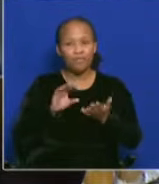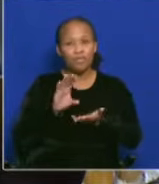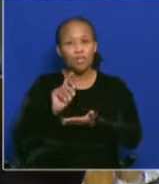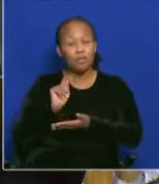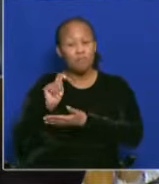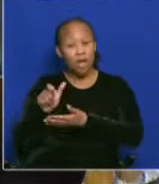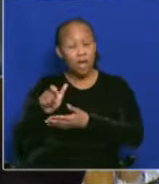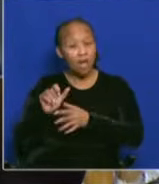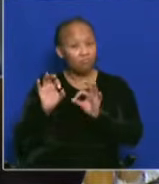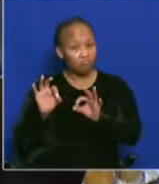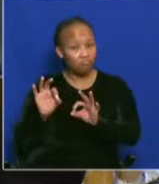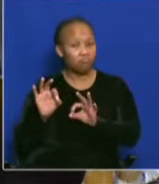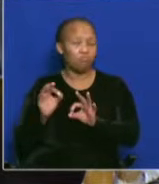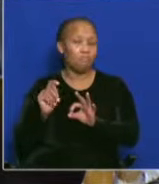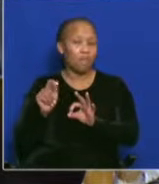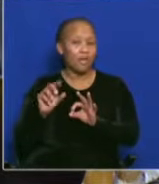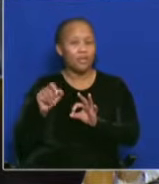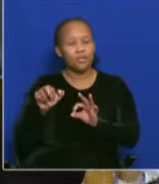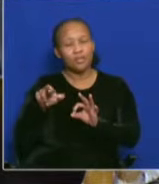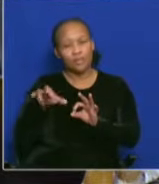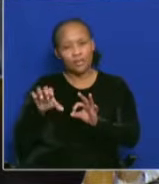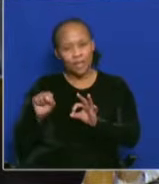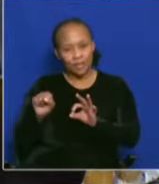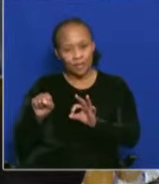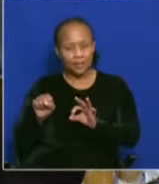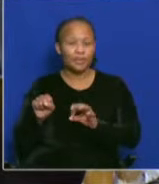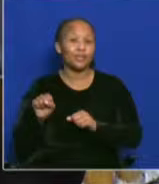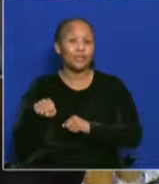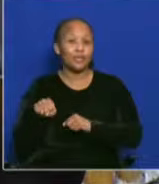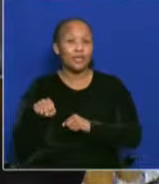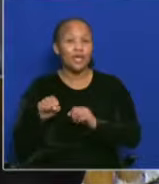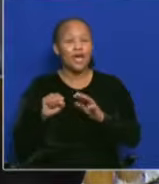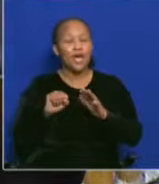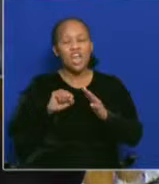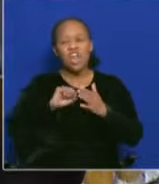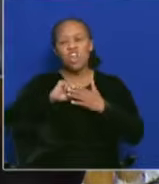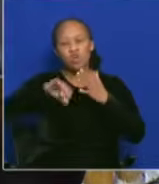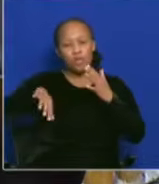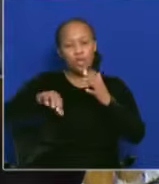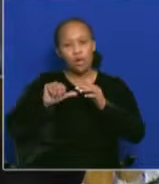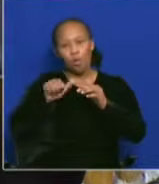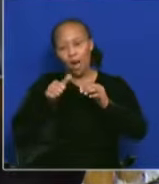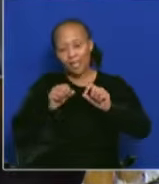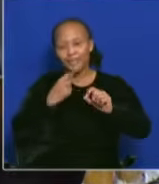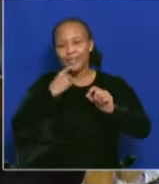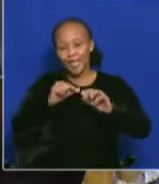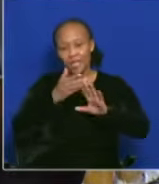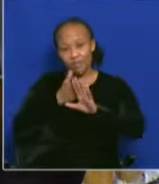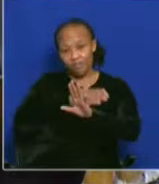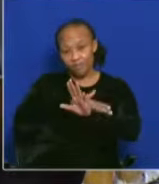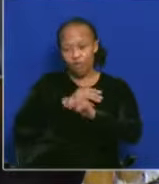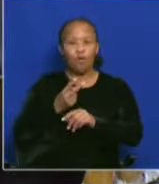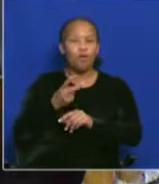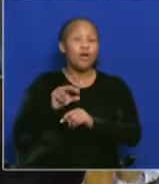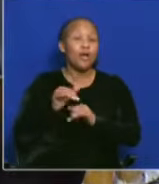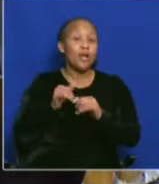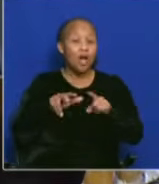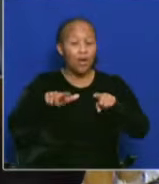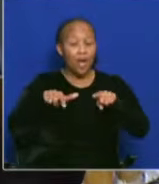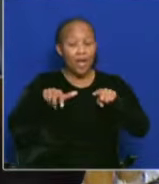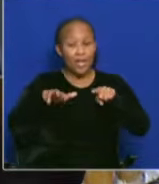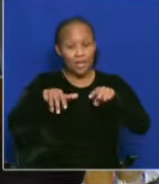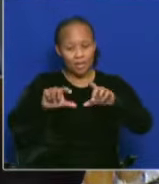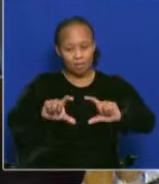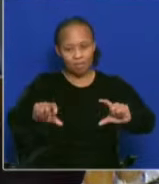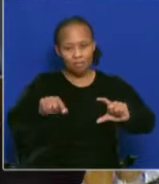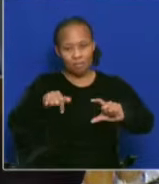accurately, except as mentioned below. In 19, the company has also abided by the requirements of VAT and income